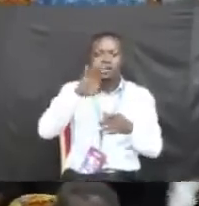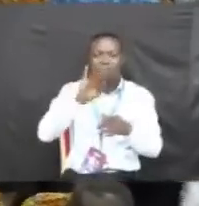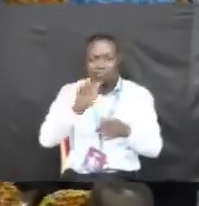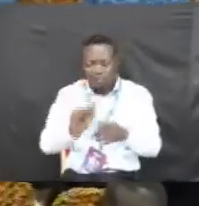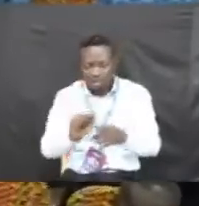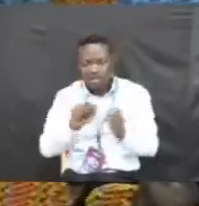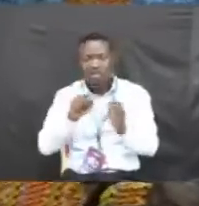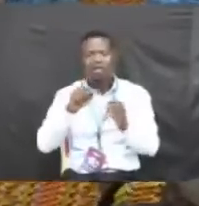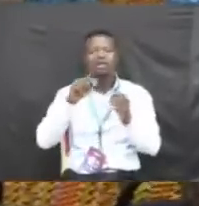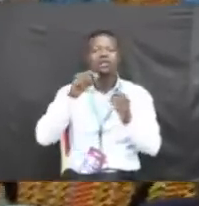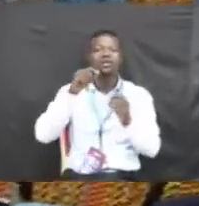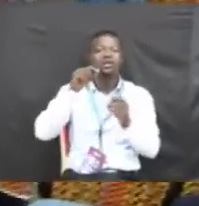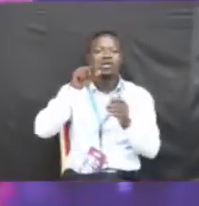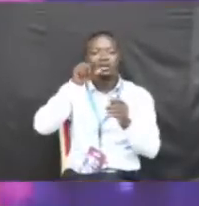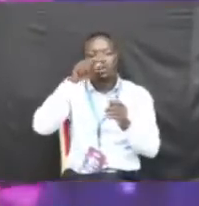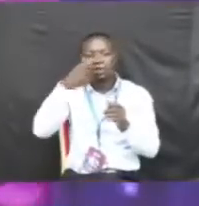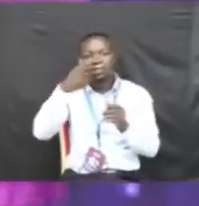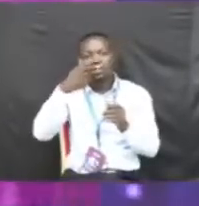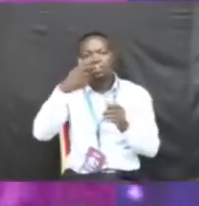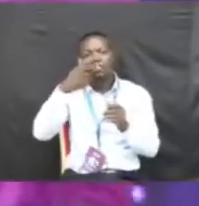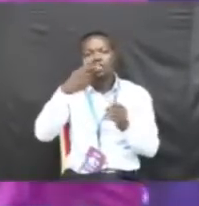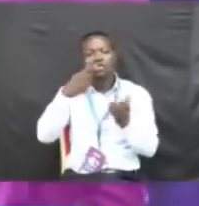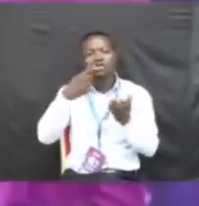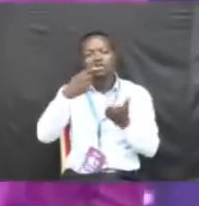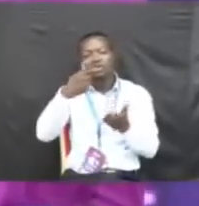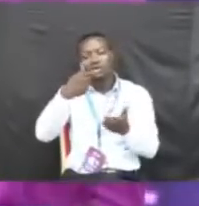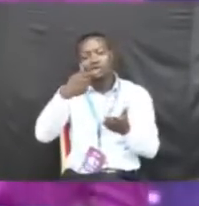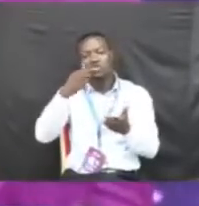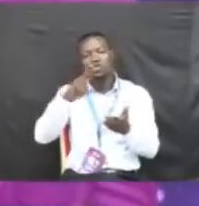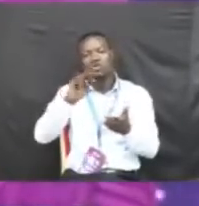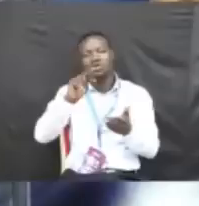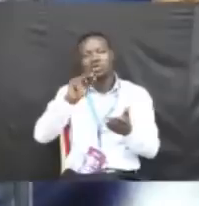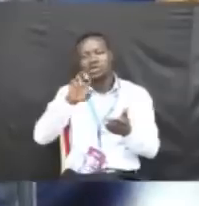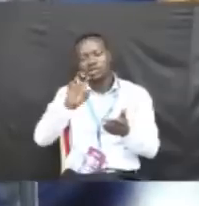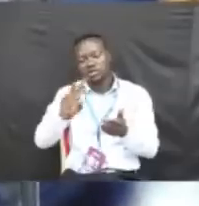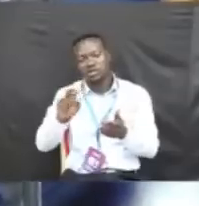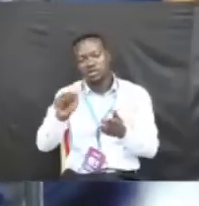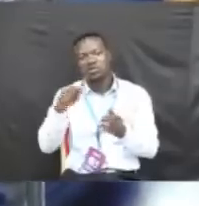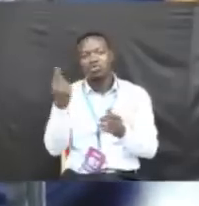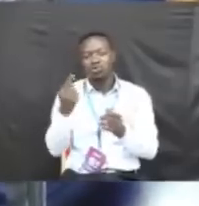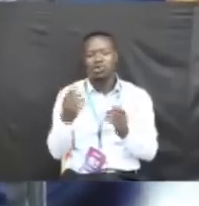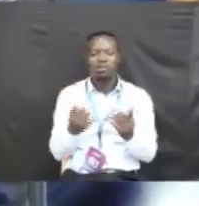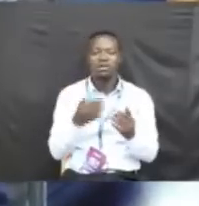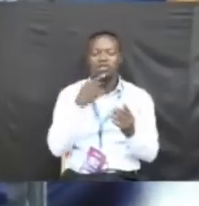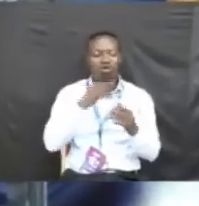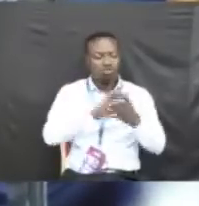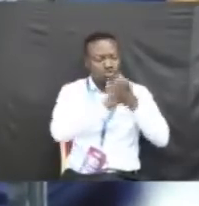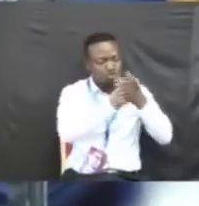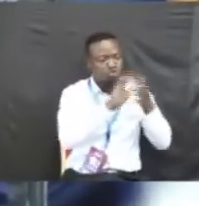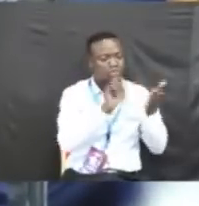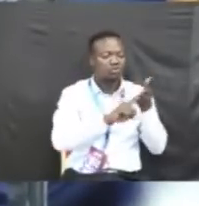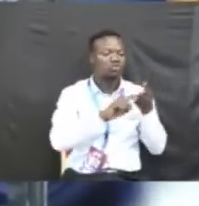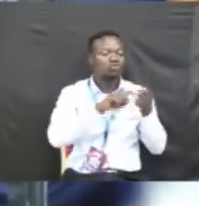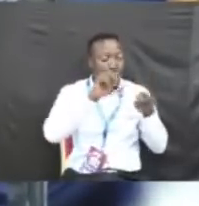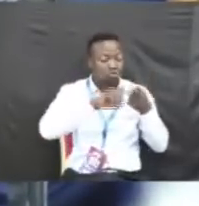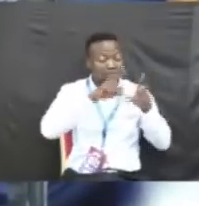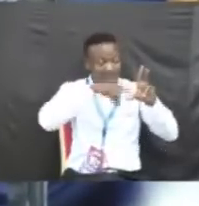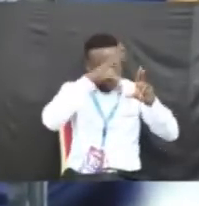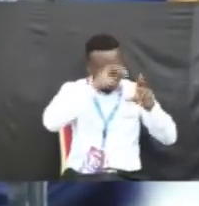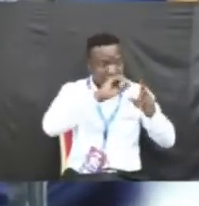And uh I want to say congratulations to Apostle Chairman and to the leadership of the church of